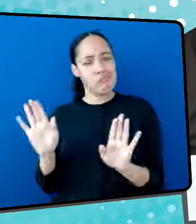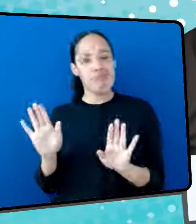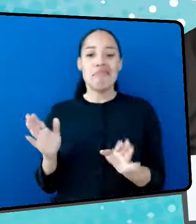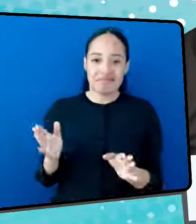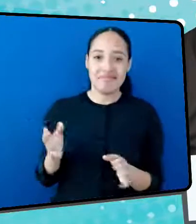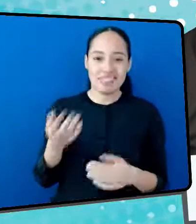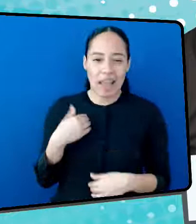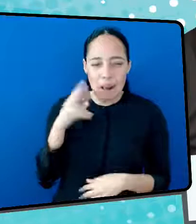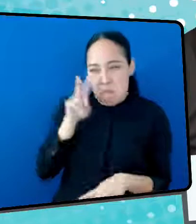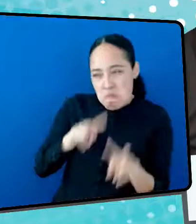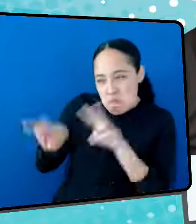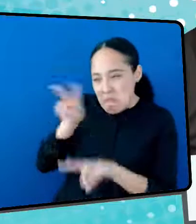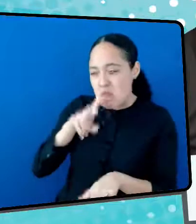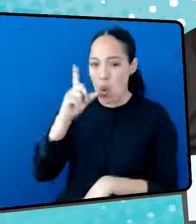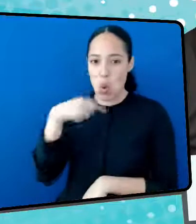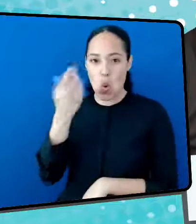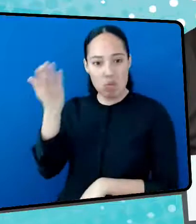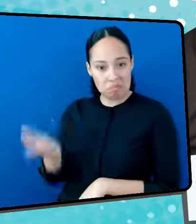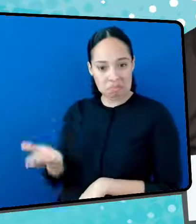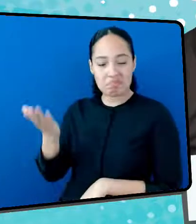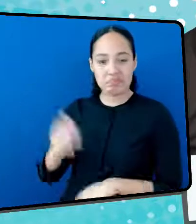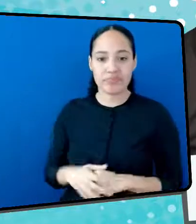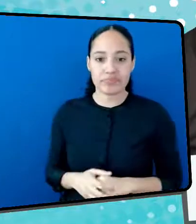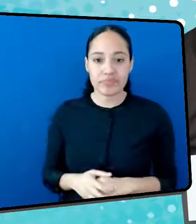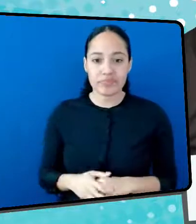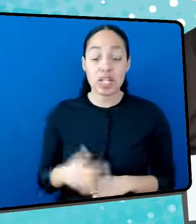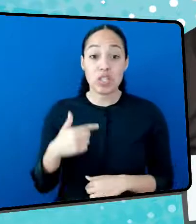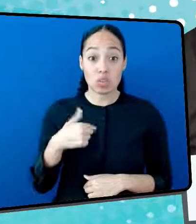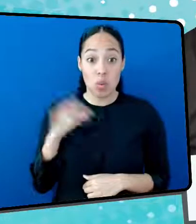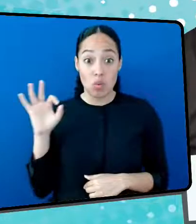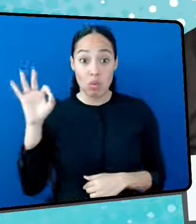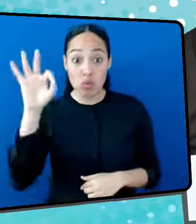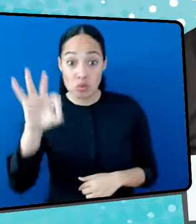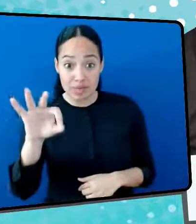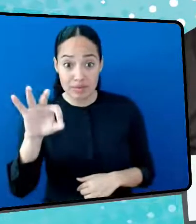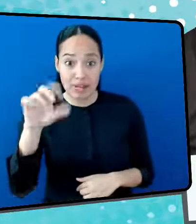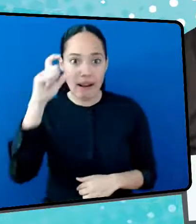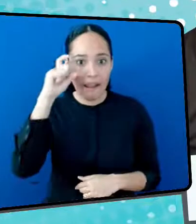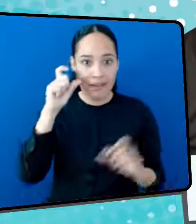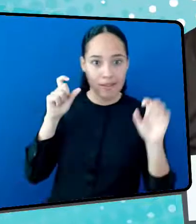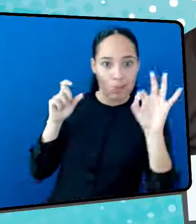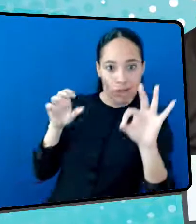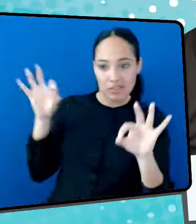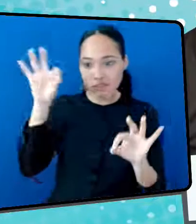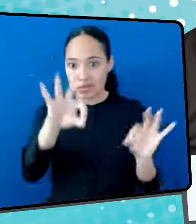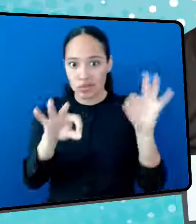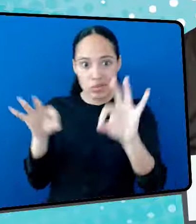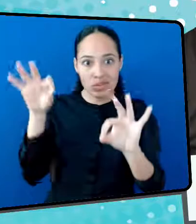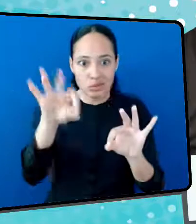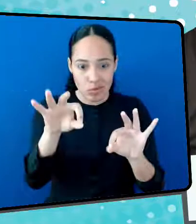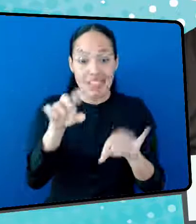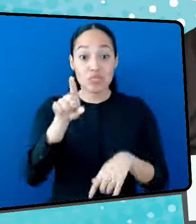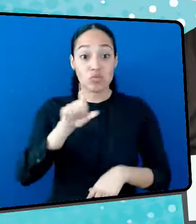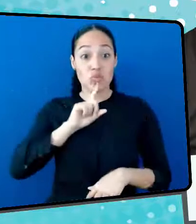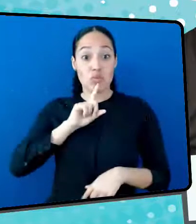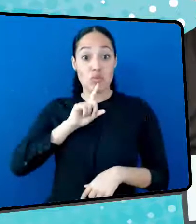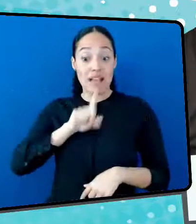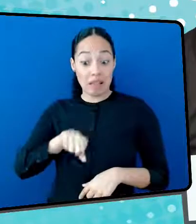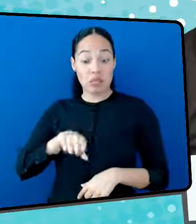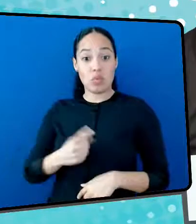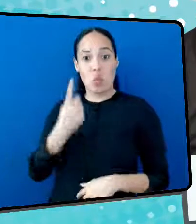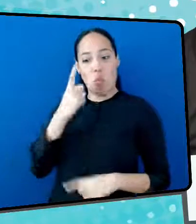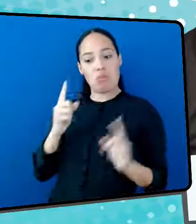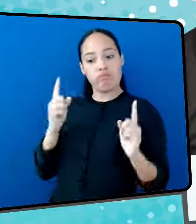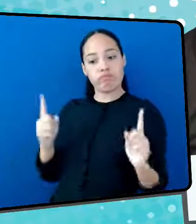And if we can keep the answers to no longer than a sentence, and then we'll discuss at the end. Does that sound good?